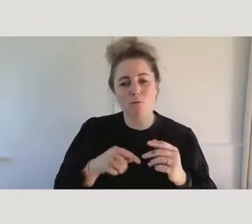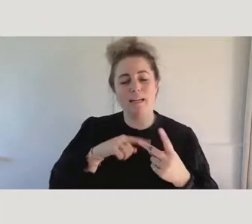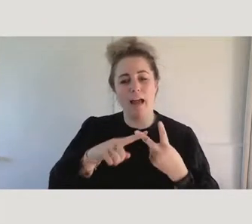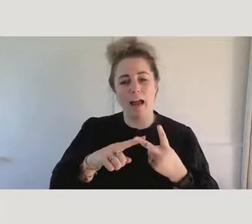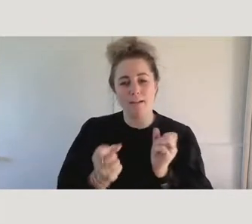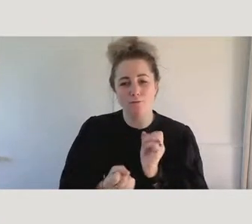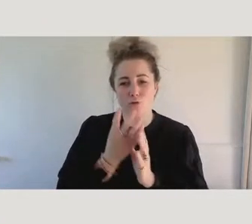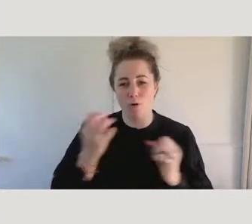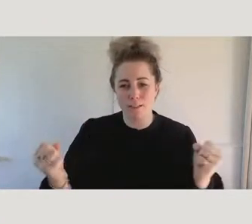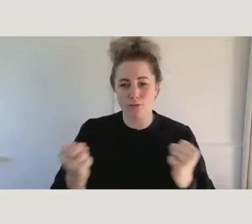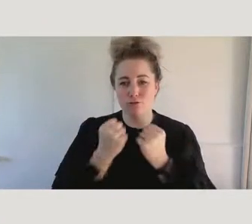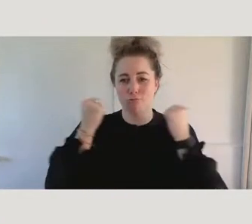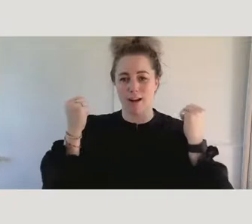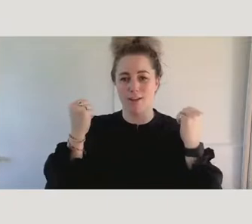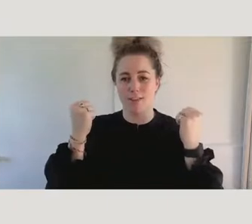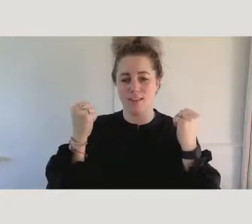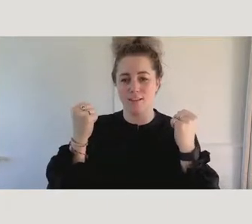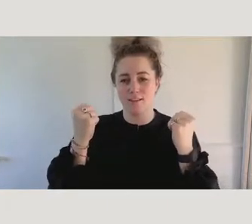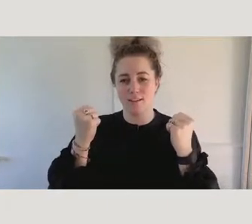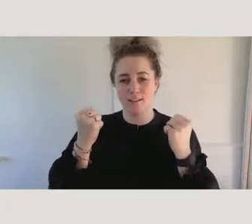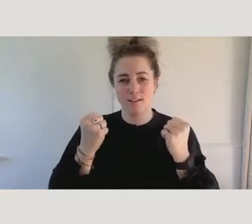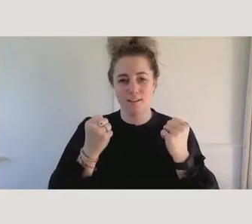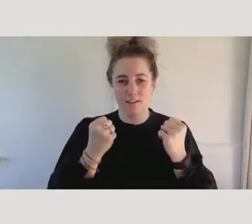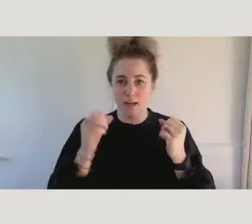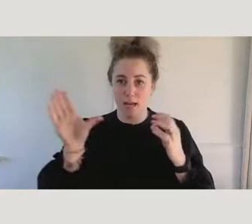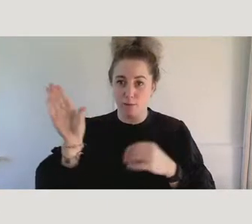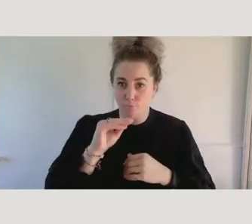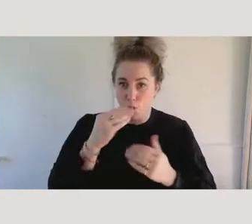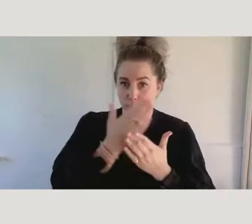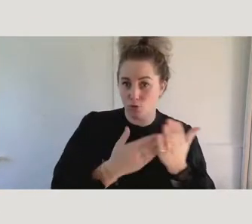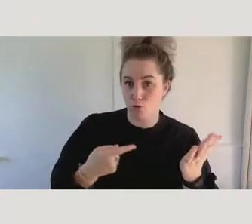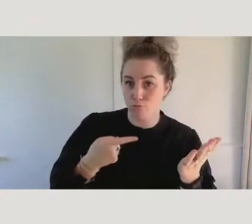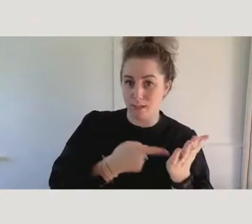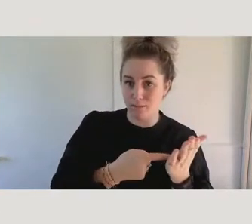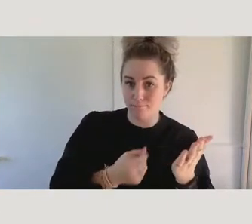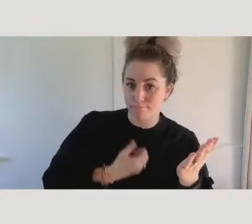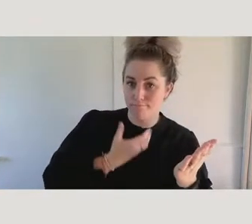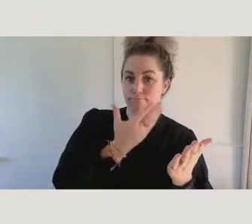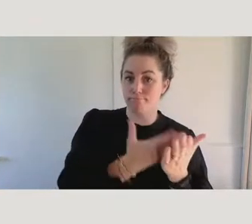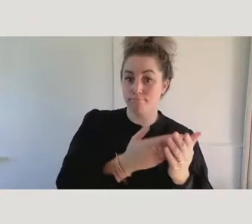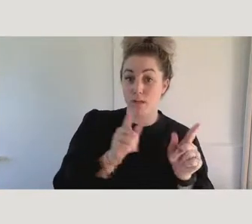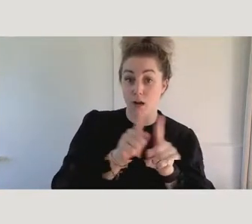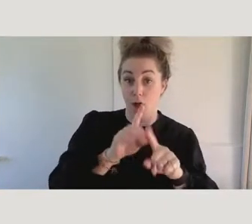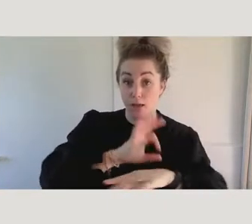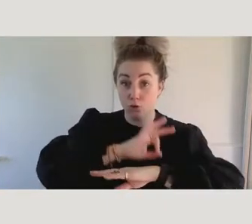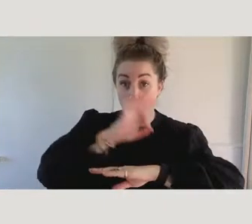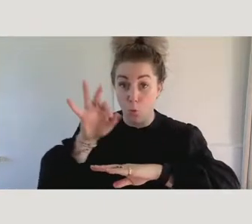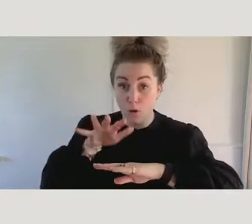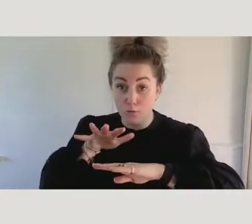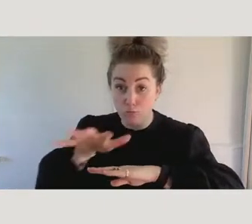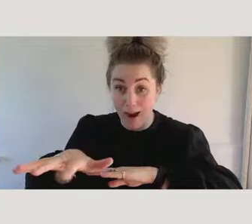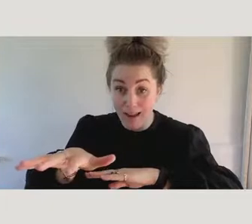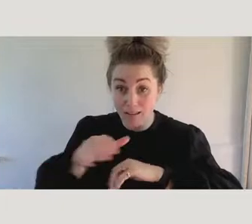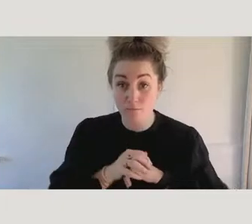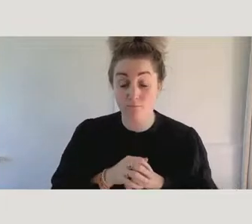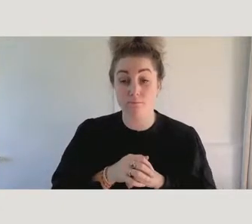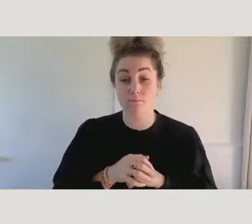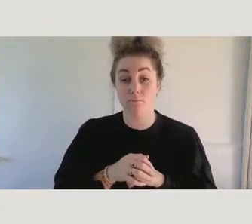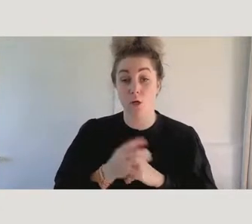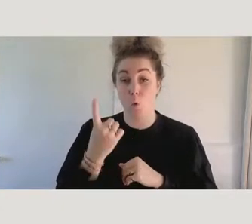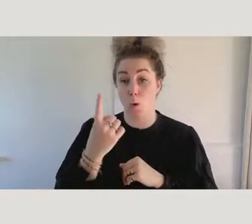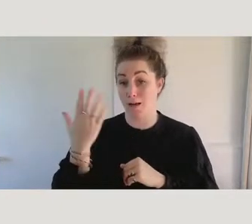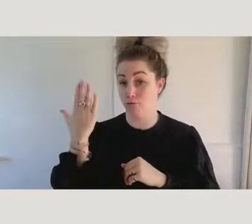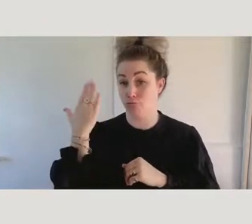growing strength there is and telling our stories um Dawn raids as one recent